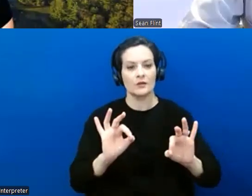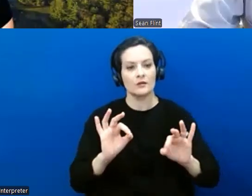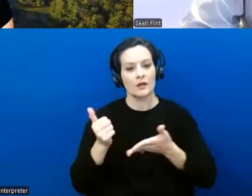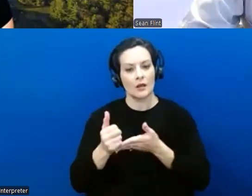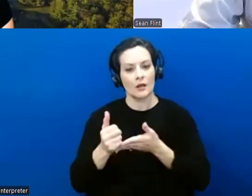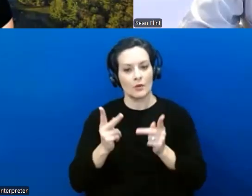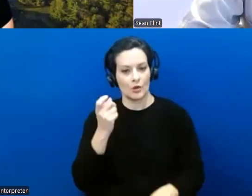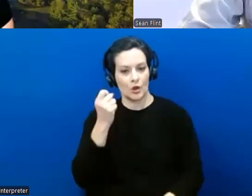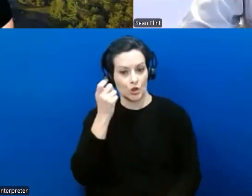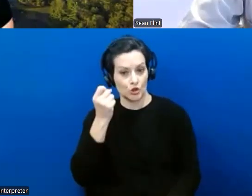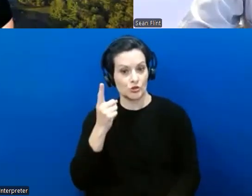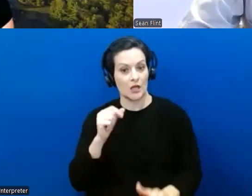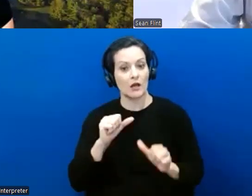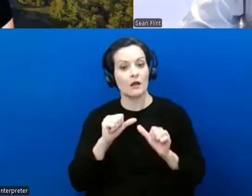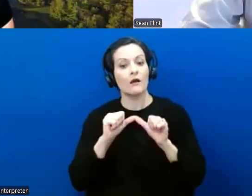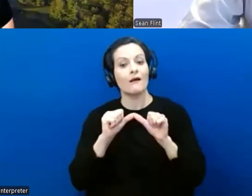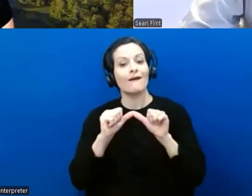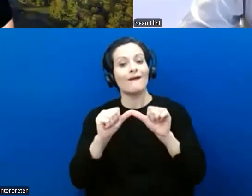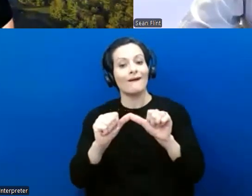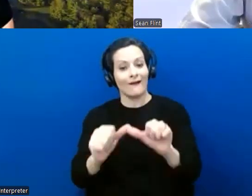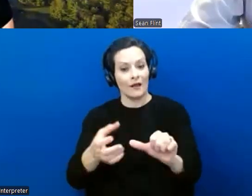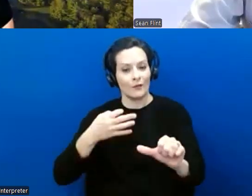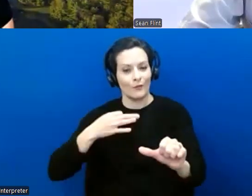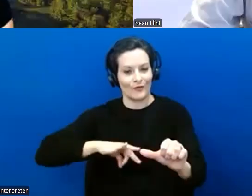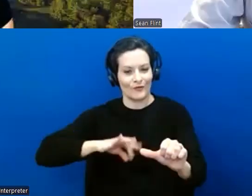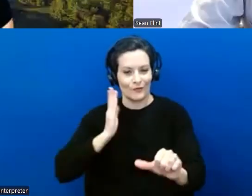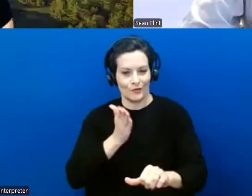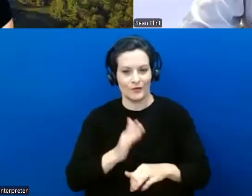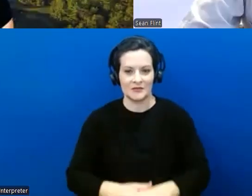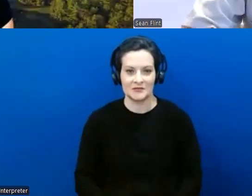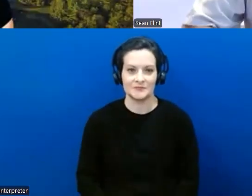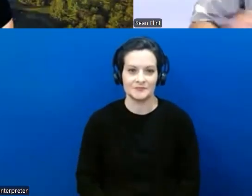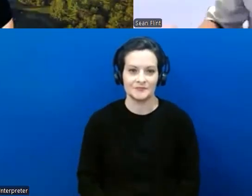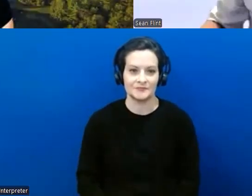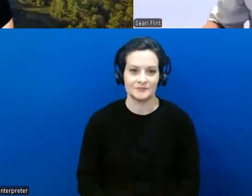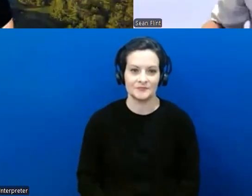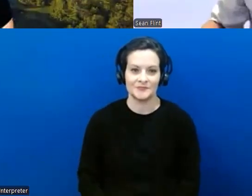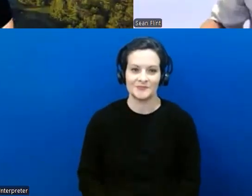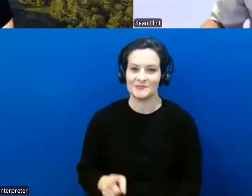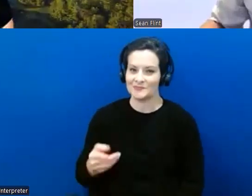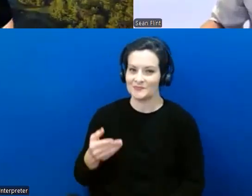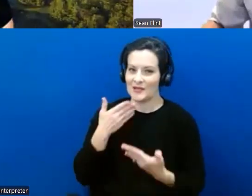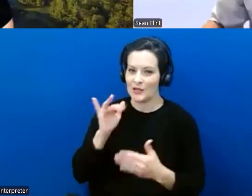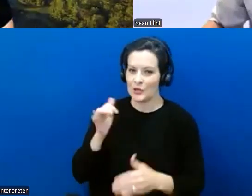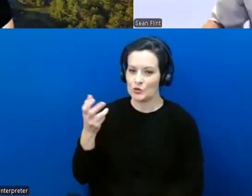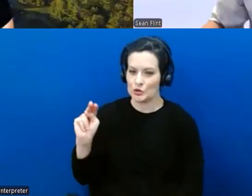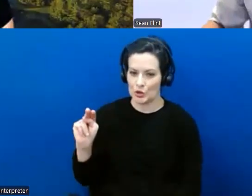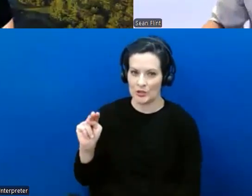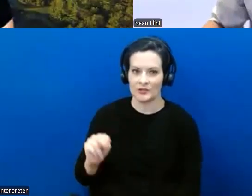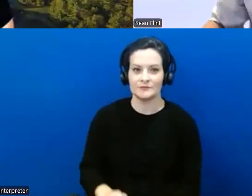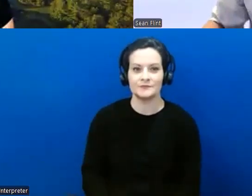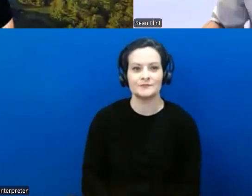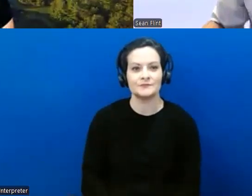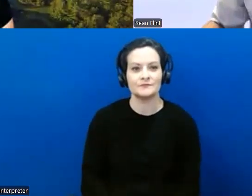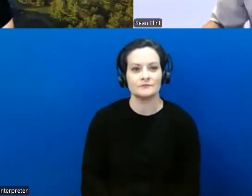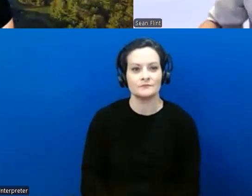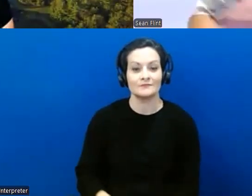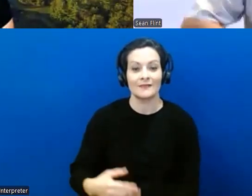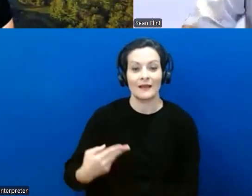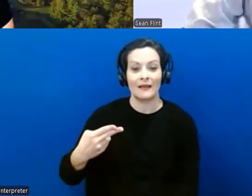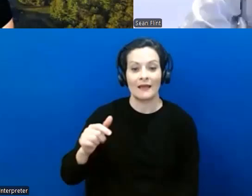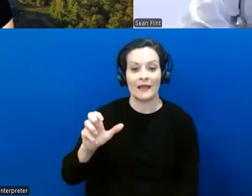the long-term benefits of this work. Great. Thanks, Sean. So now I'm going to turn it over to